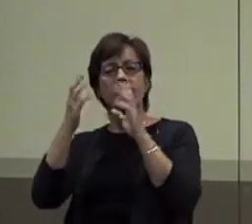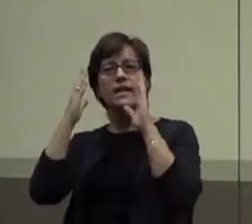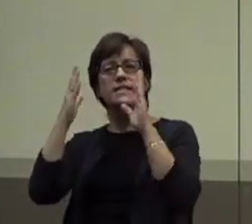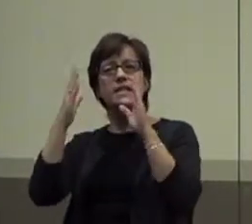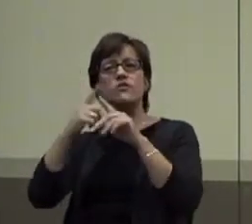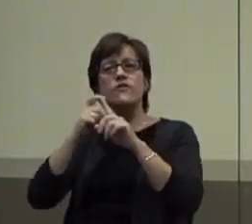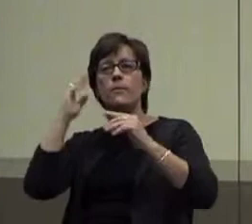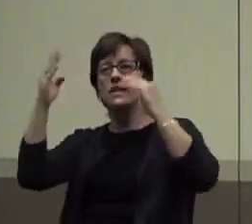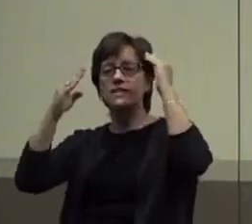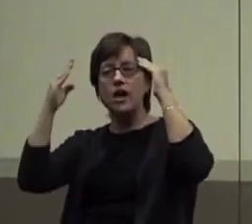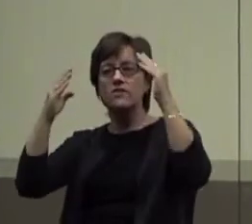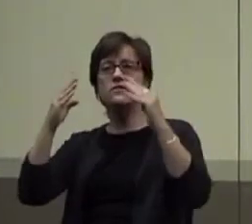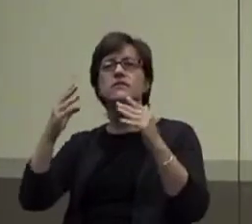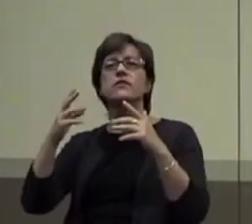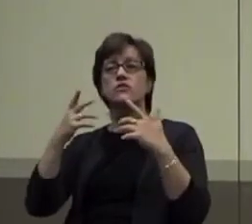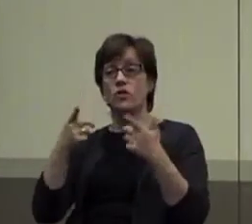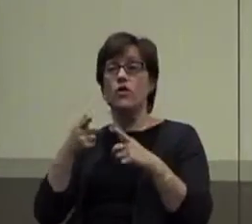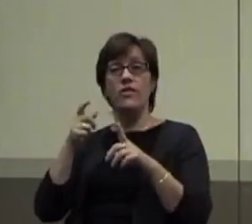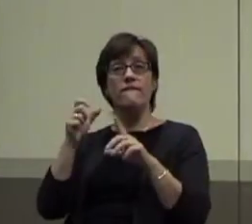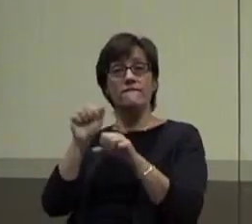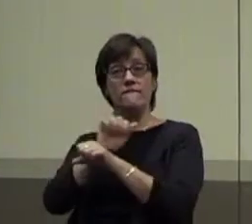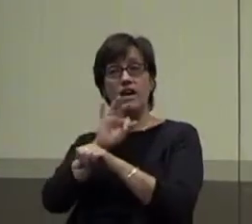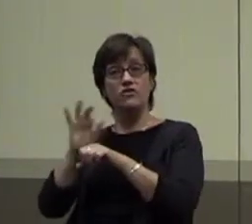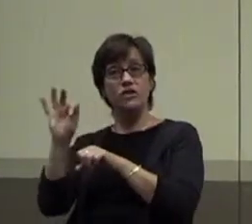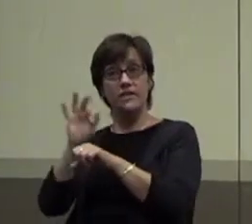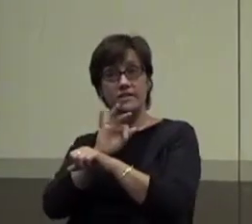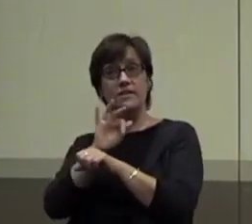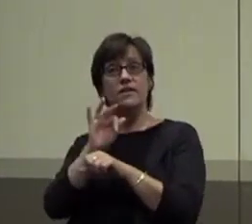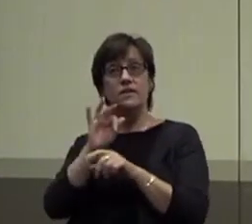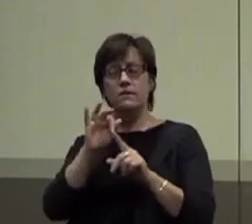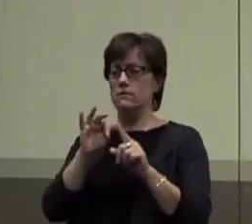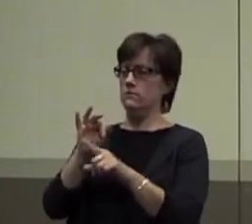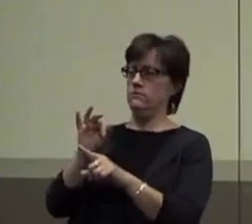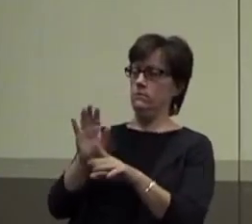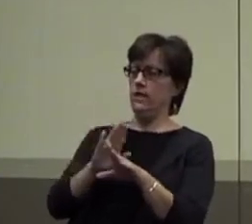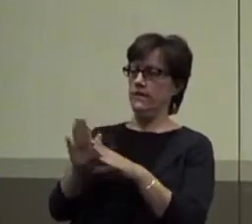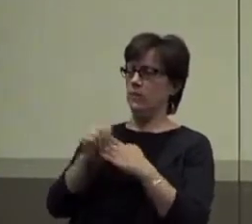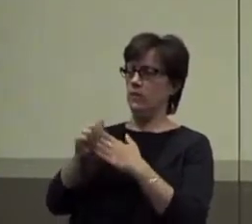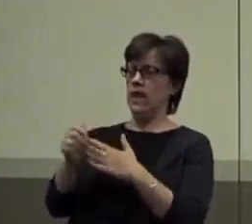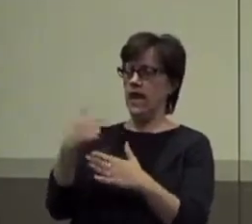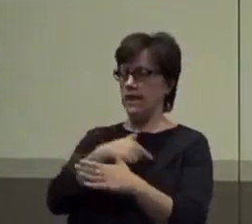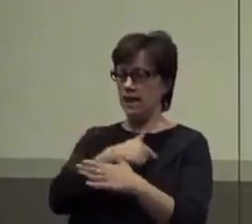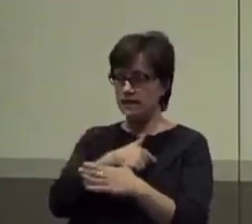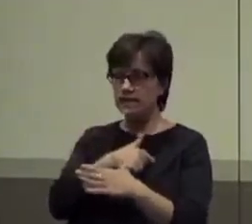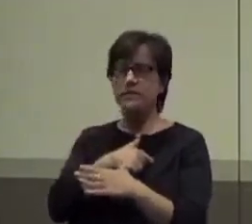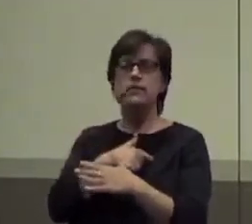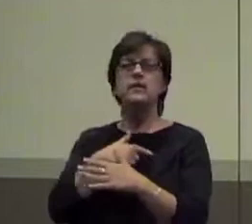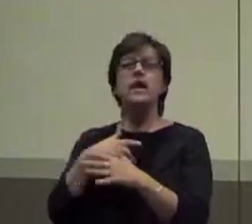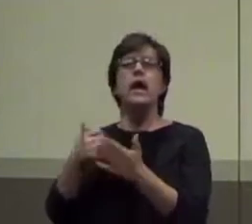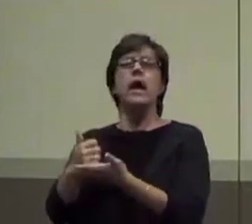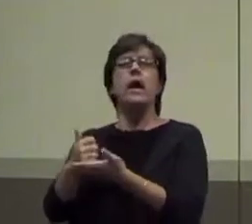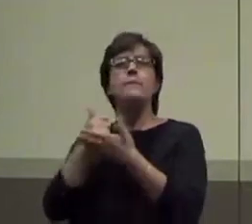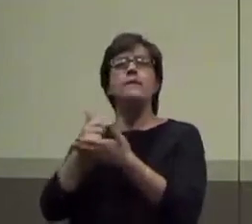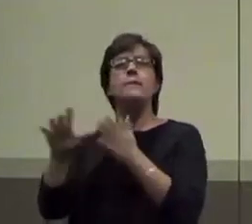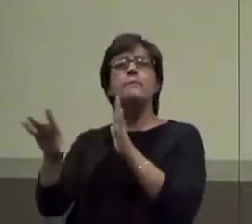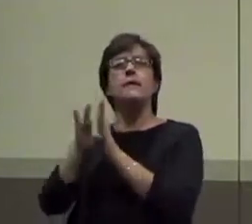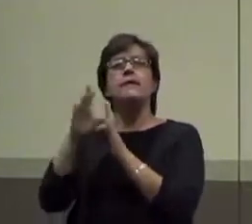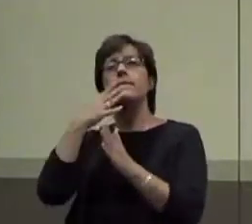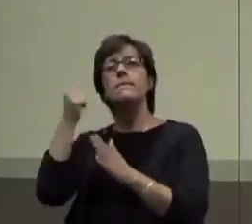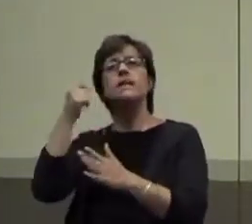course, the function is going to guide us in this process. So I want you to help me choose the best replacement behavior,